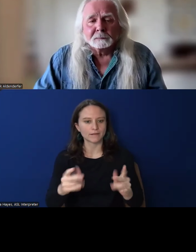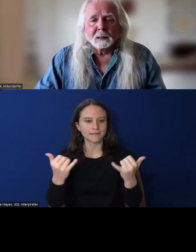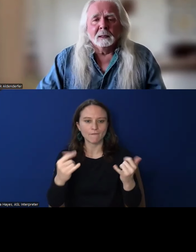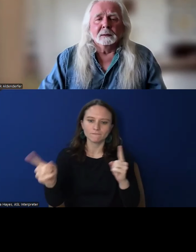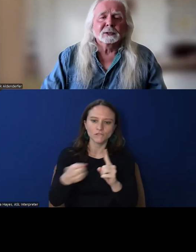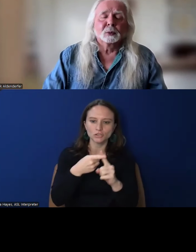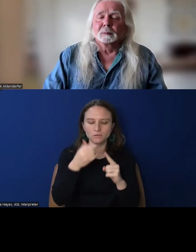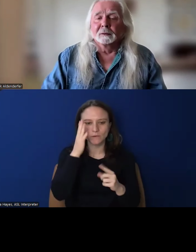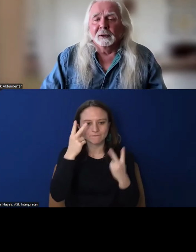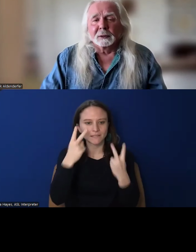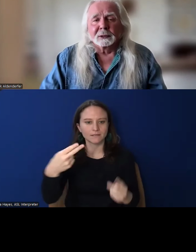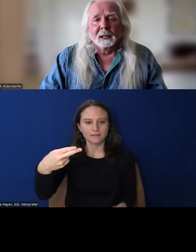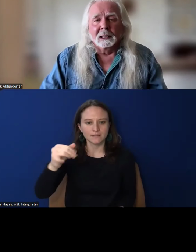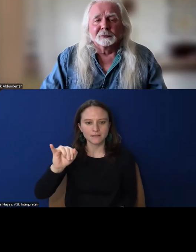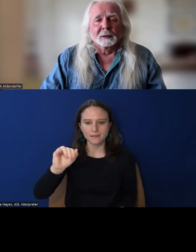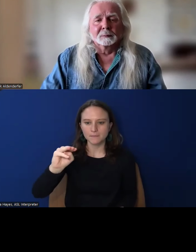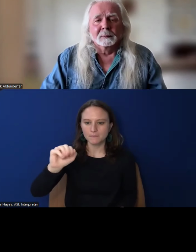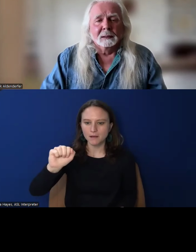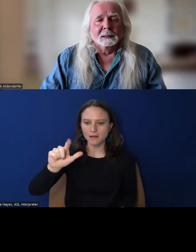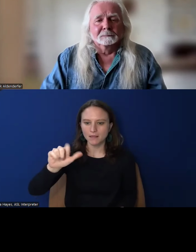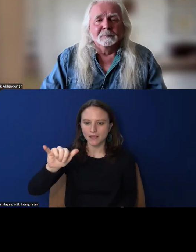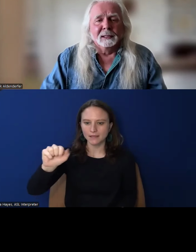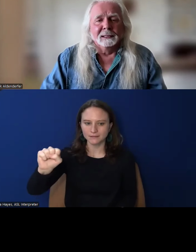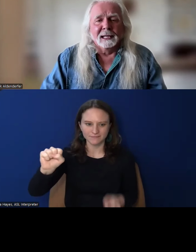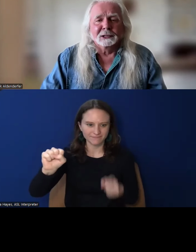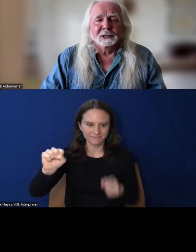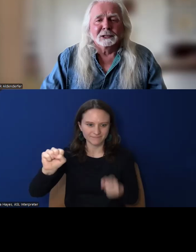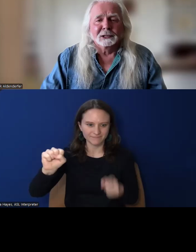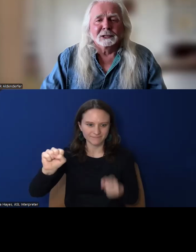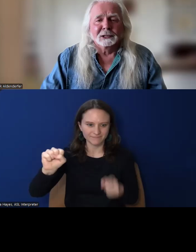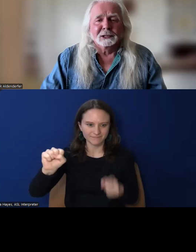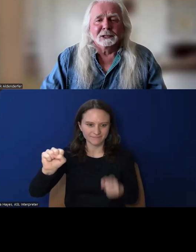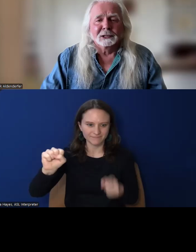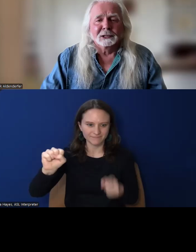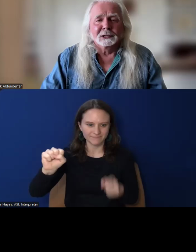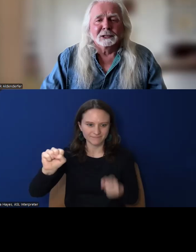Himalayas. This is one of my favorite slides from the NASA